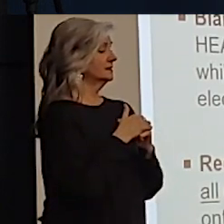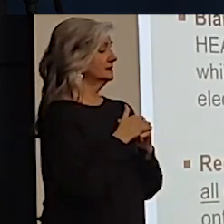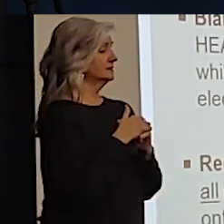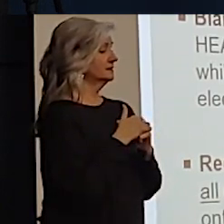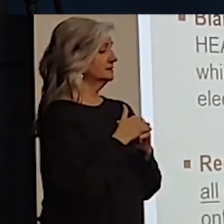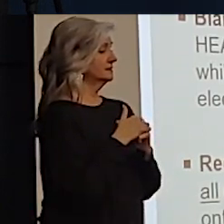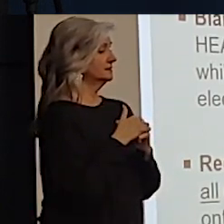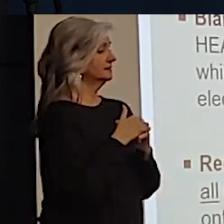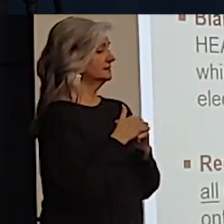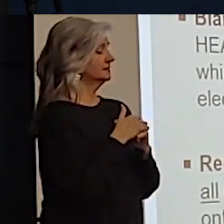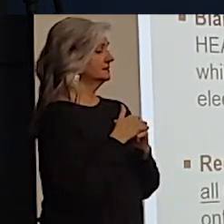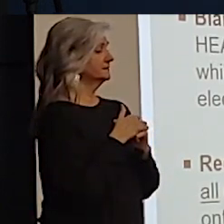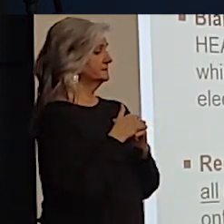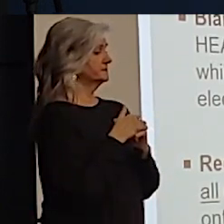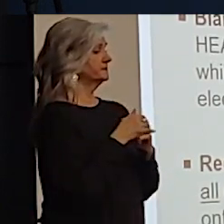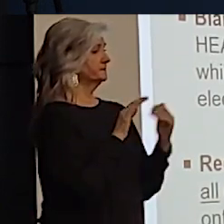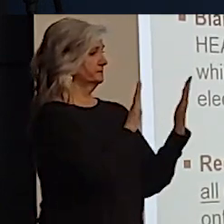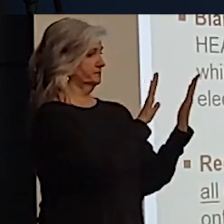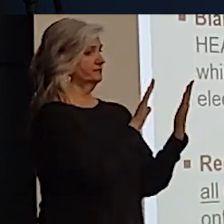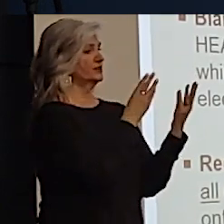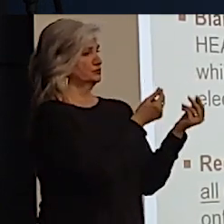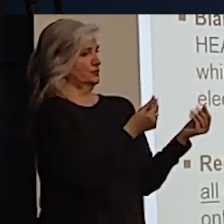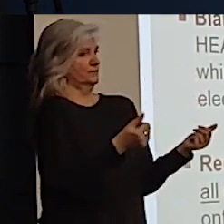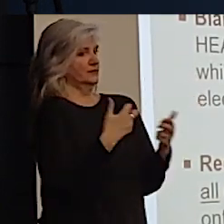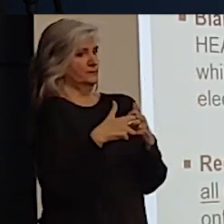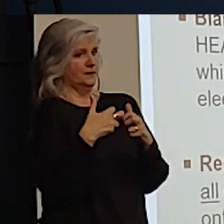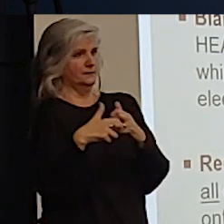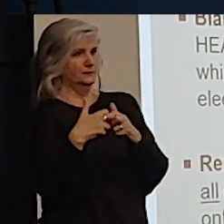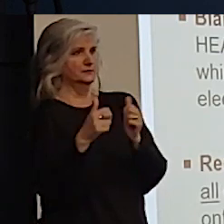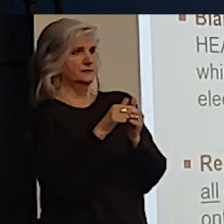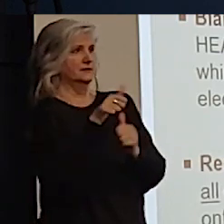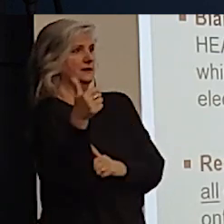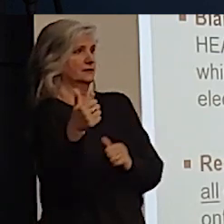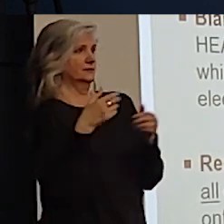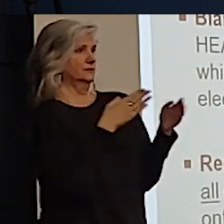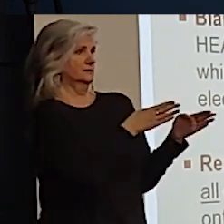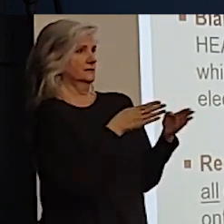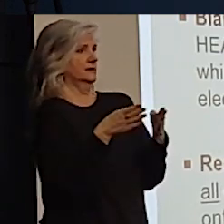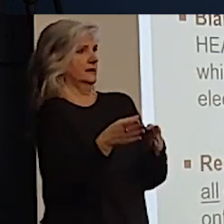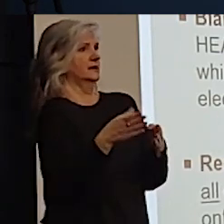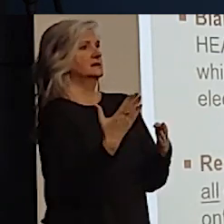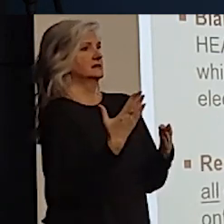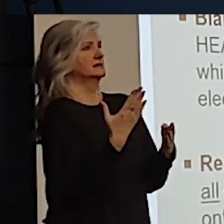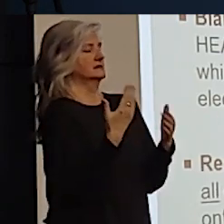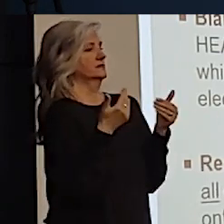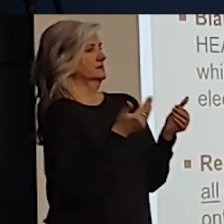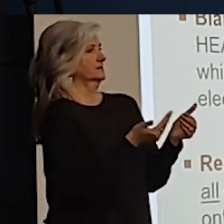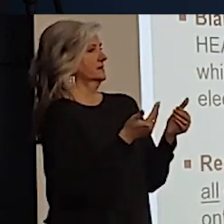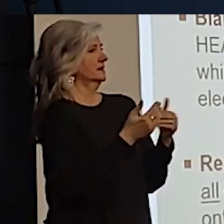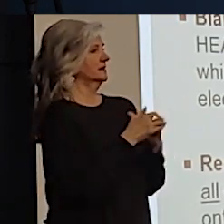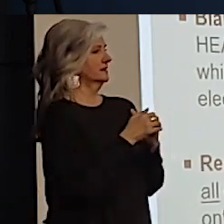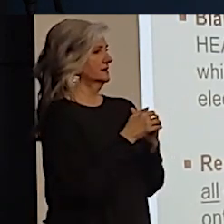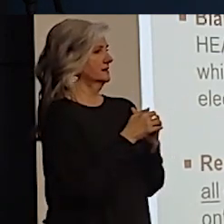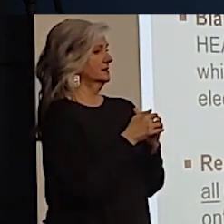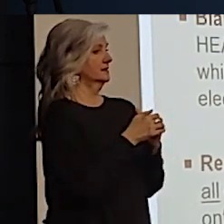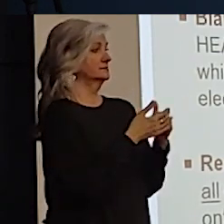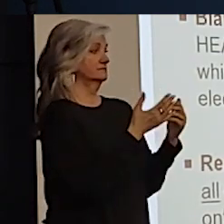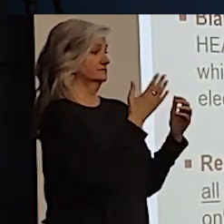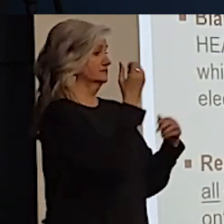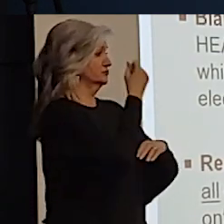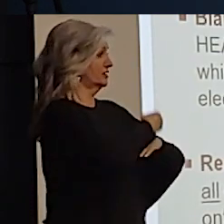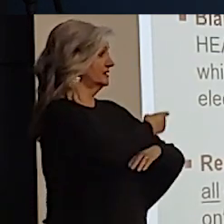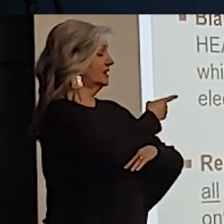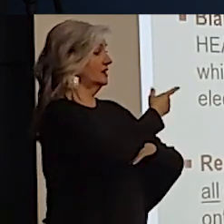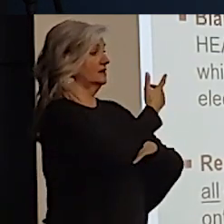rather than addressing those issues in such a way with alternative methods of complying, whether it's shutting down coal plants,